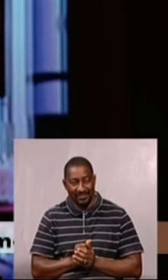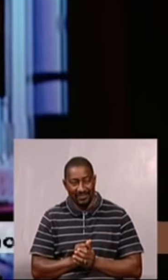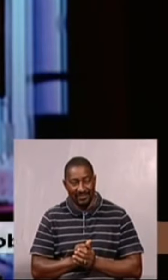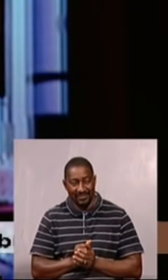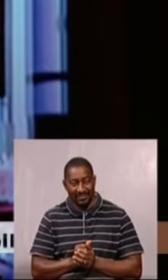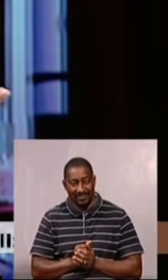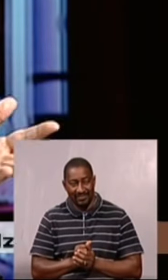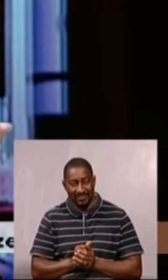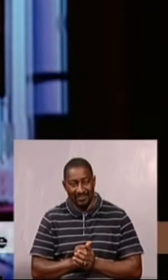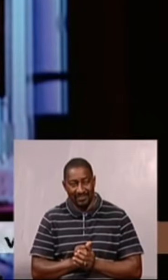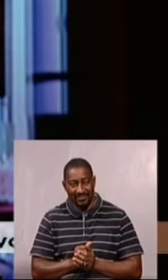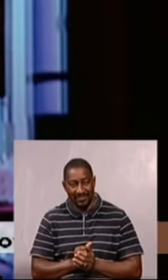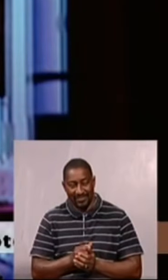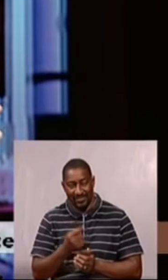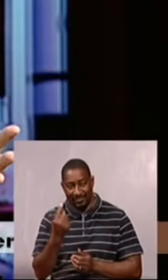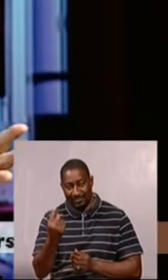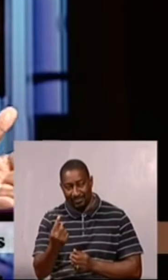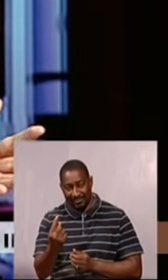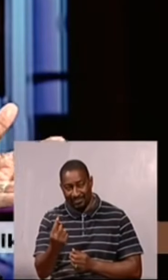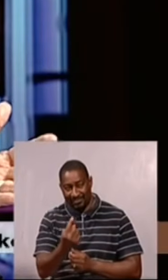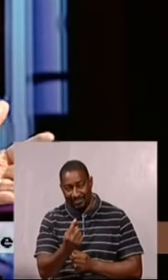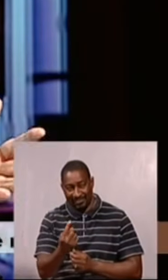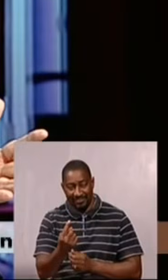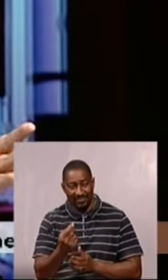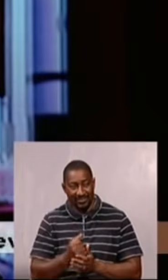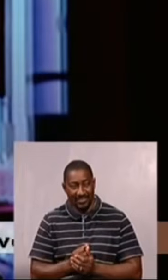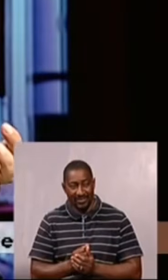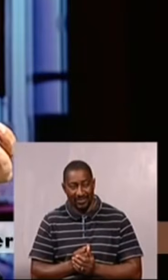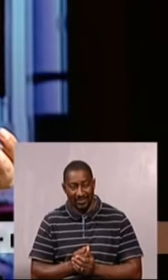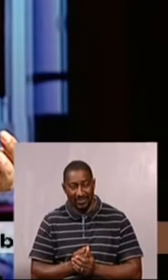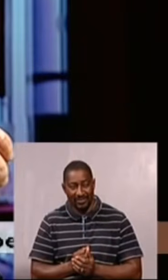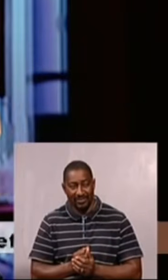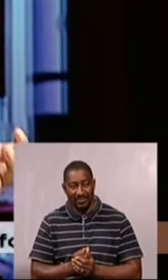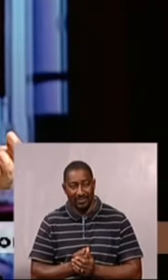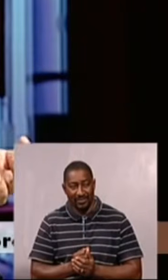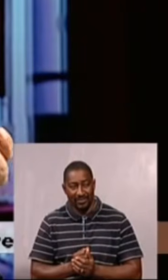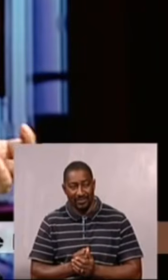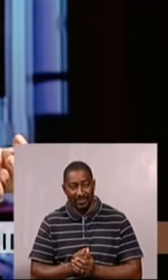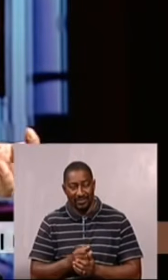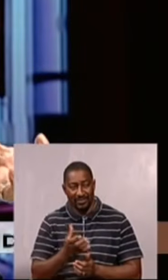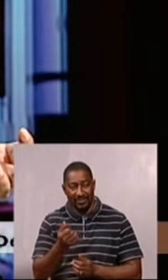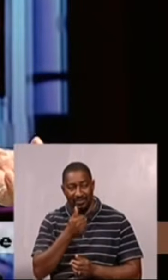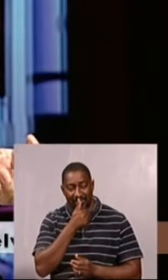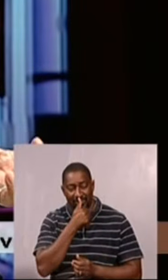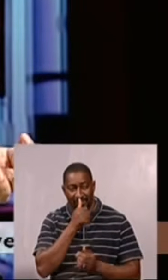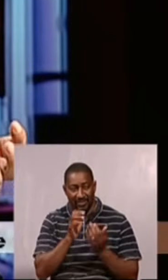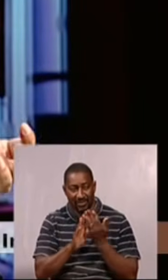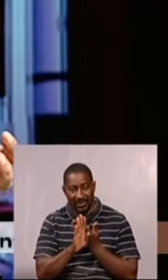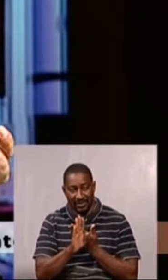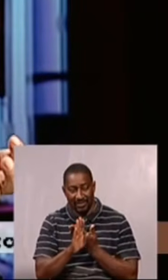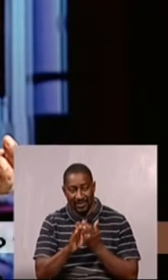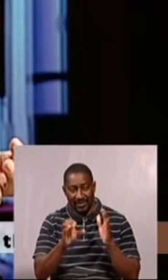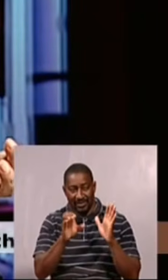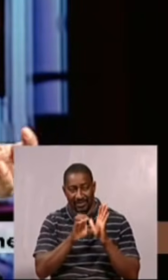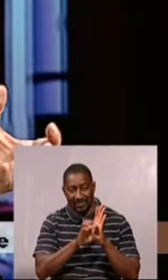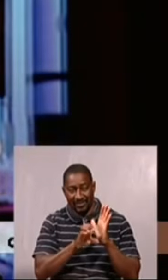us? Yeah, well, for the individuals, it just means there is no real, we only have our privacy is only really protected by the Constitution's